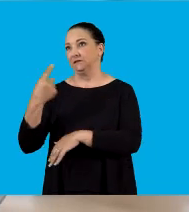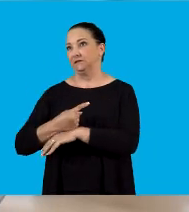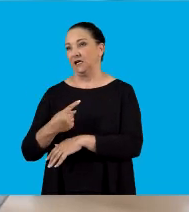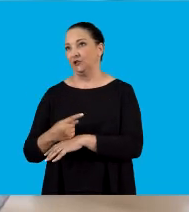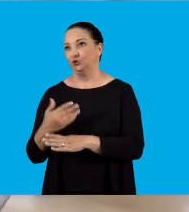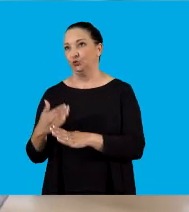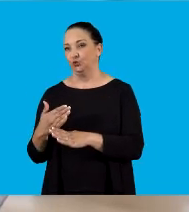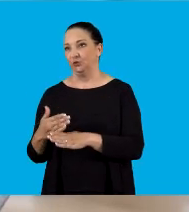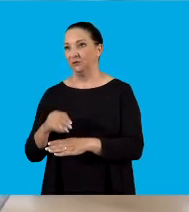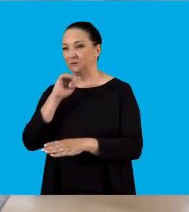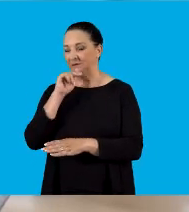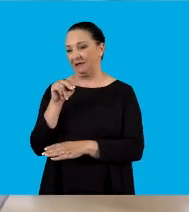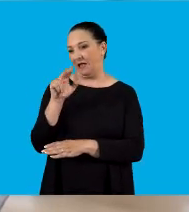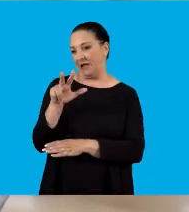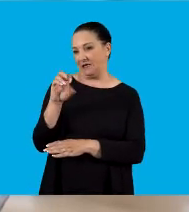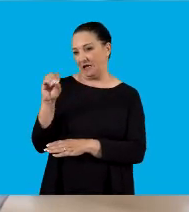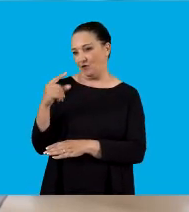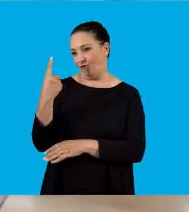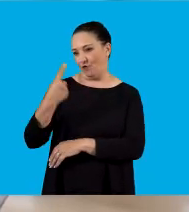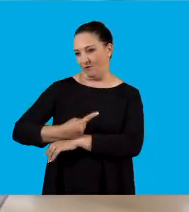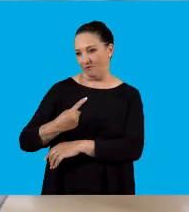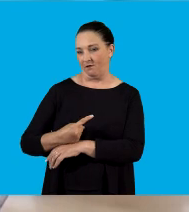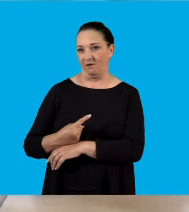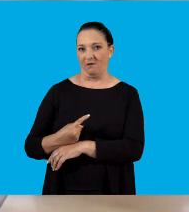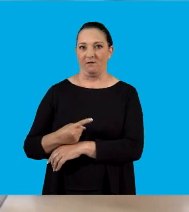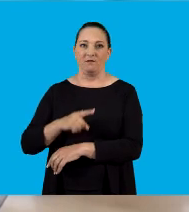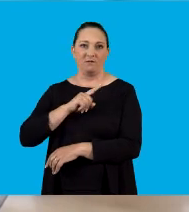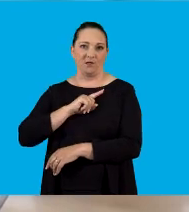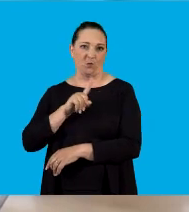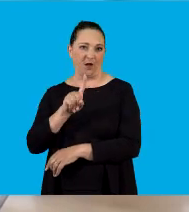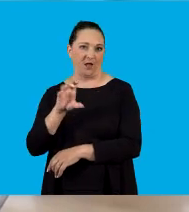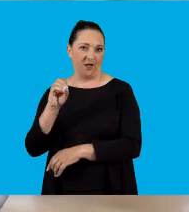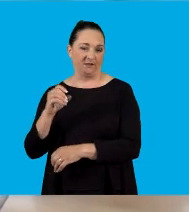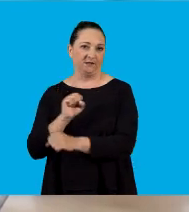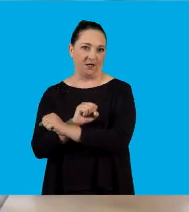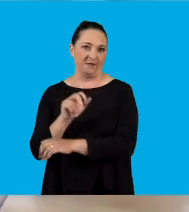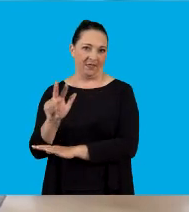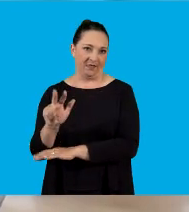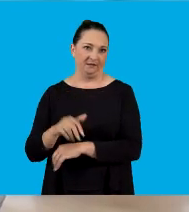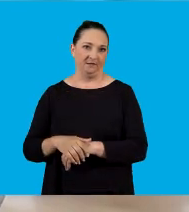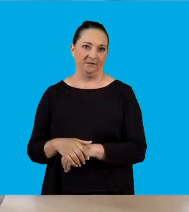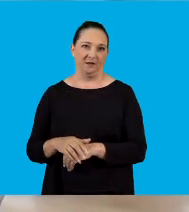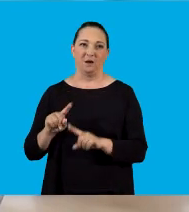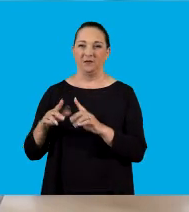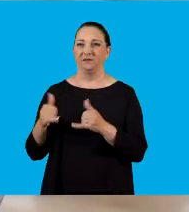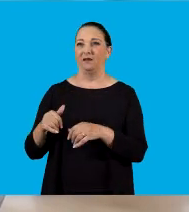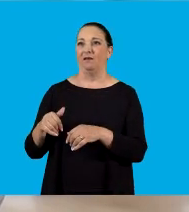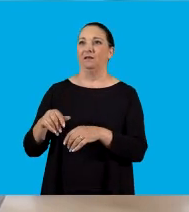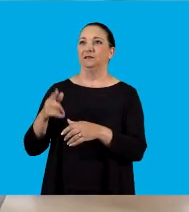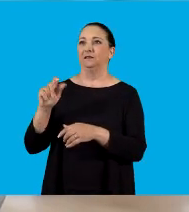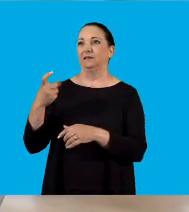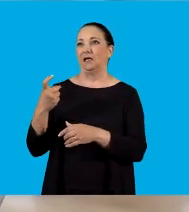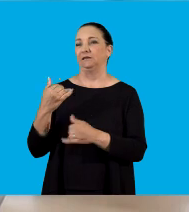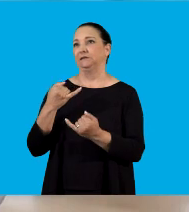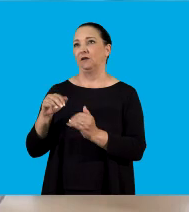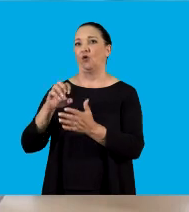be 800 rand per day, basically, because you're going to say 100 rand times 8. Obviously, that would be subjected to tax and all those things.